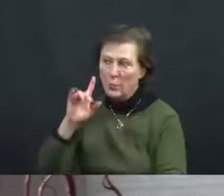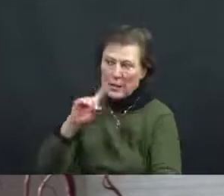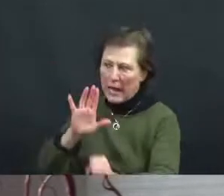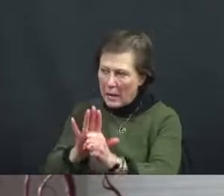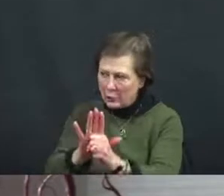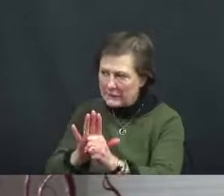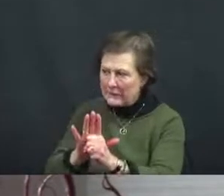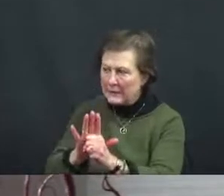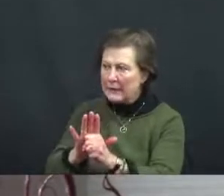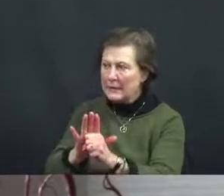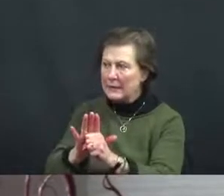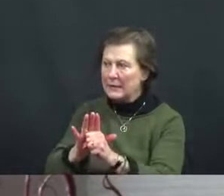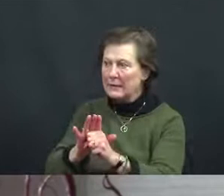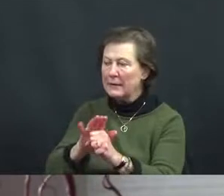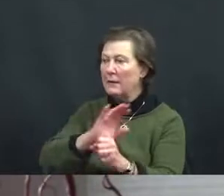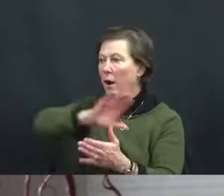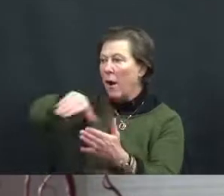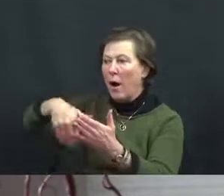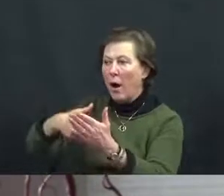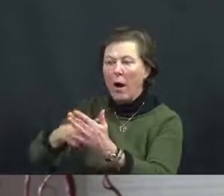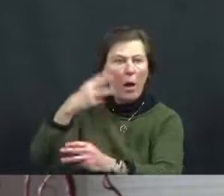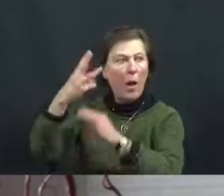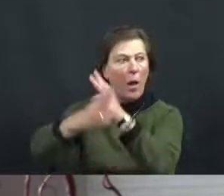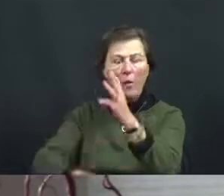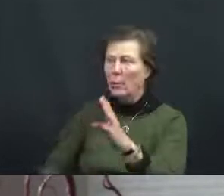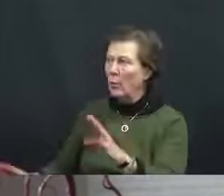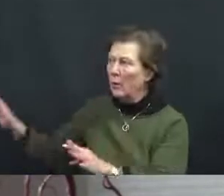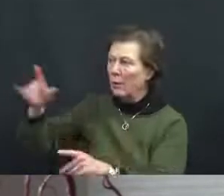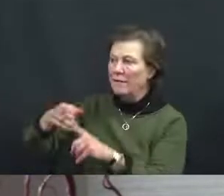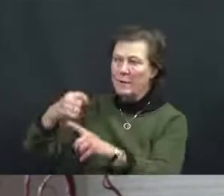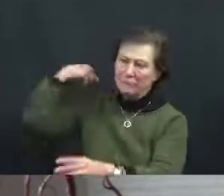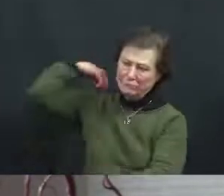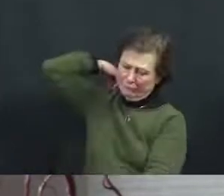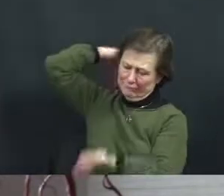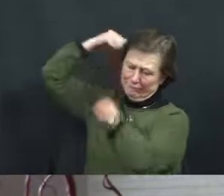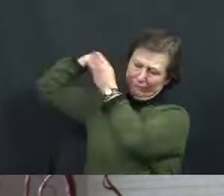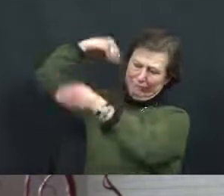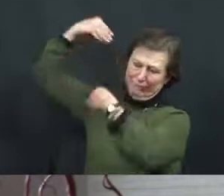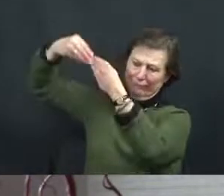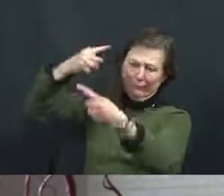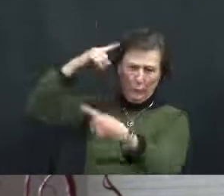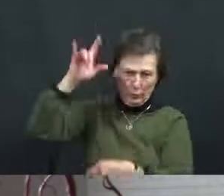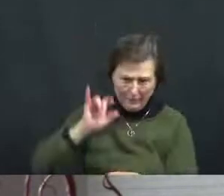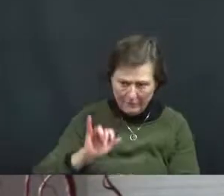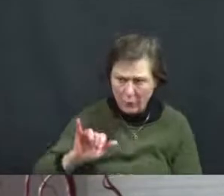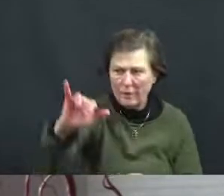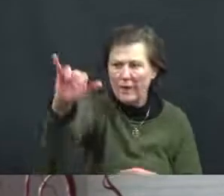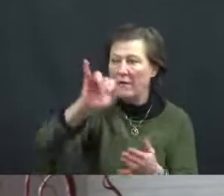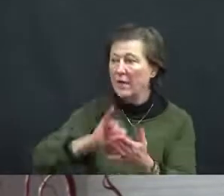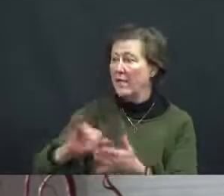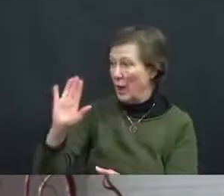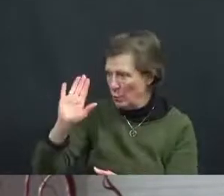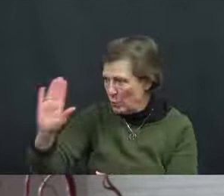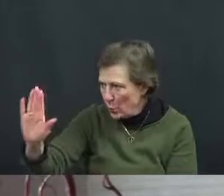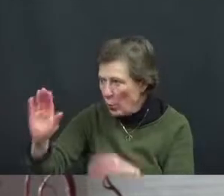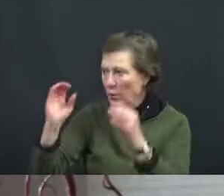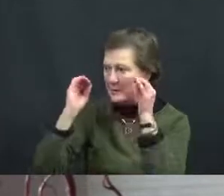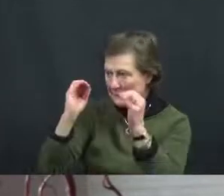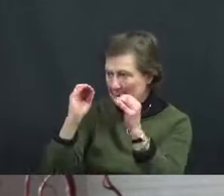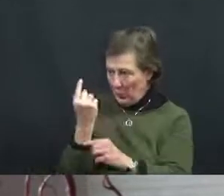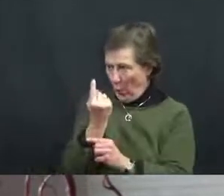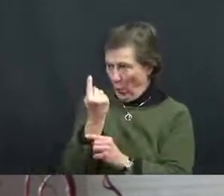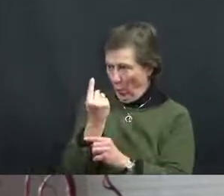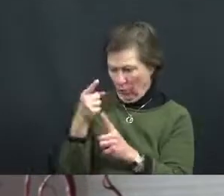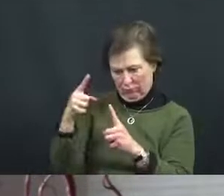guarantee that in all the world over, from beginning of time to forevermore, that your teachings alone are